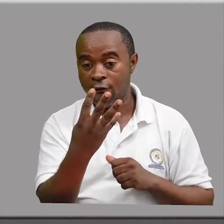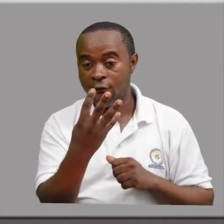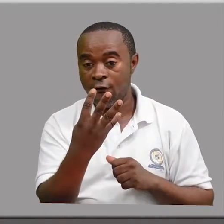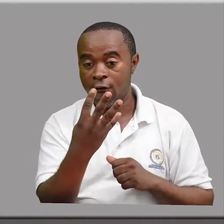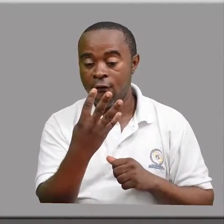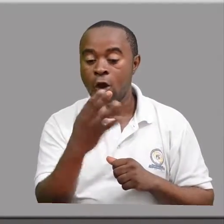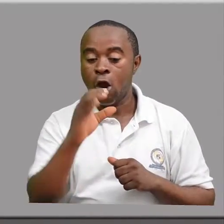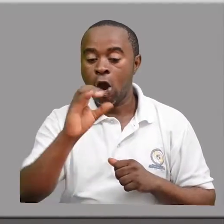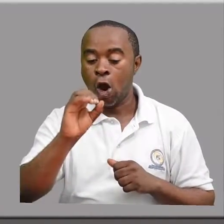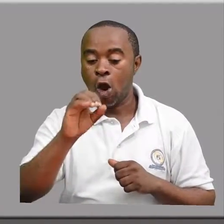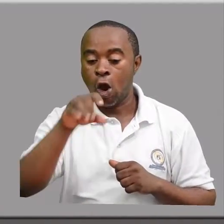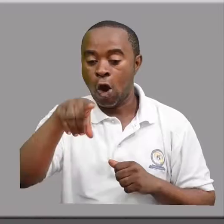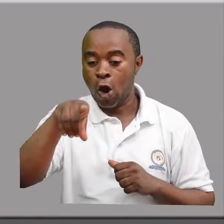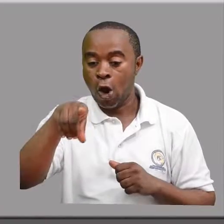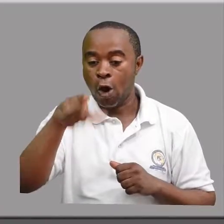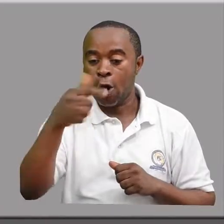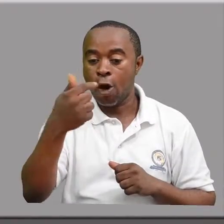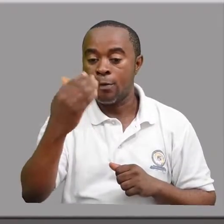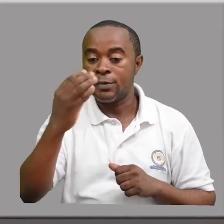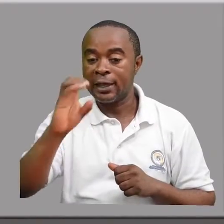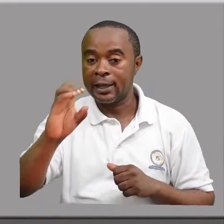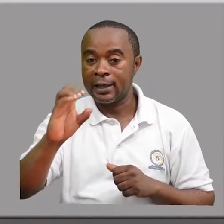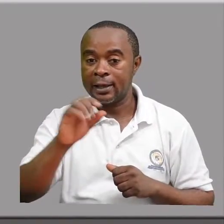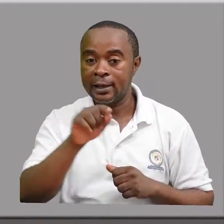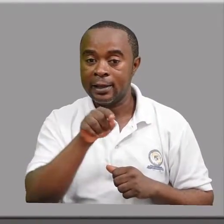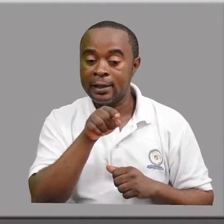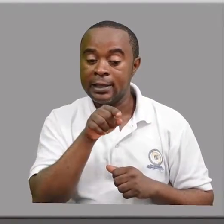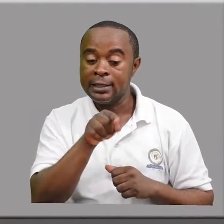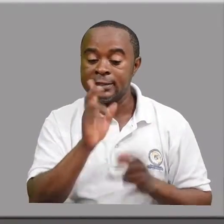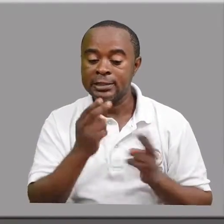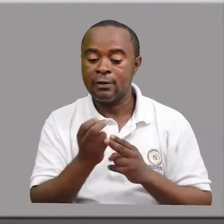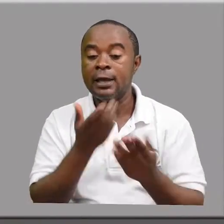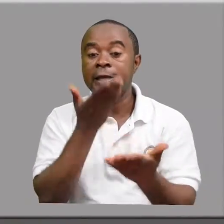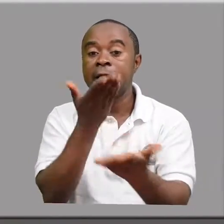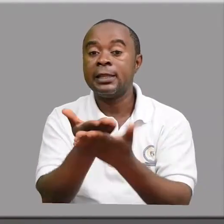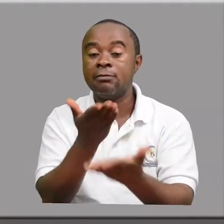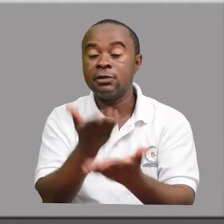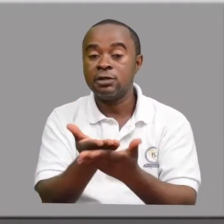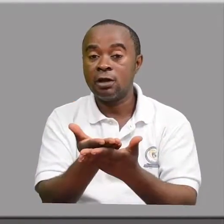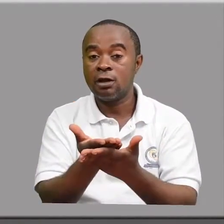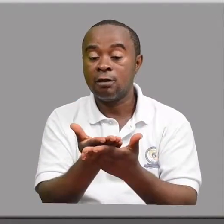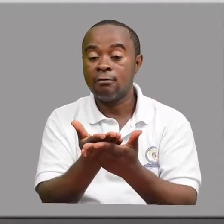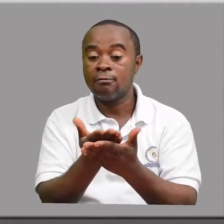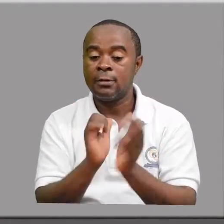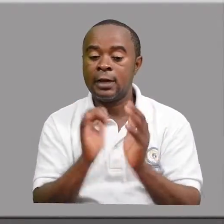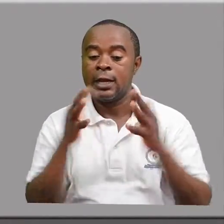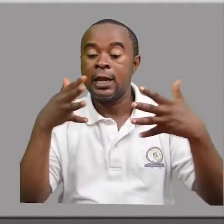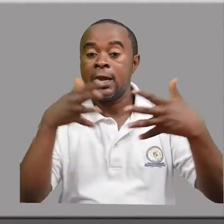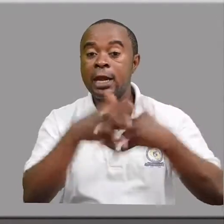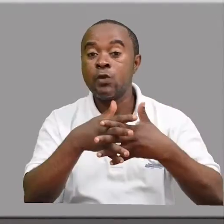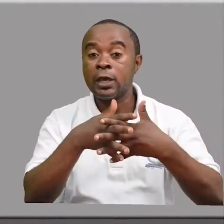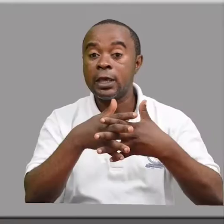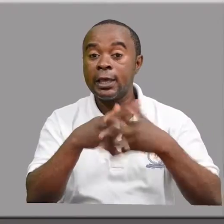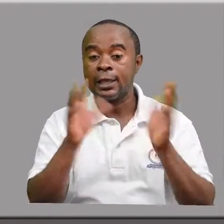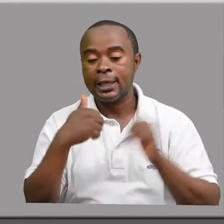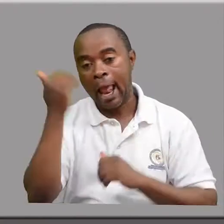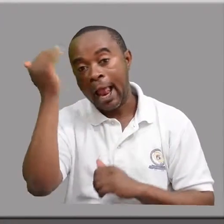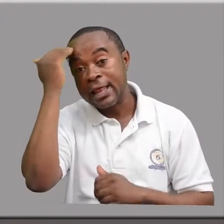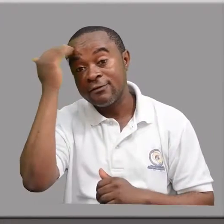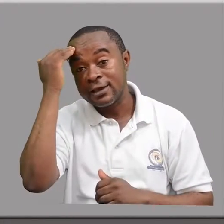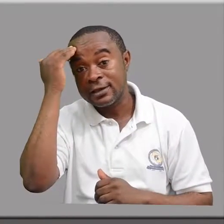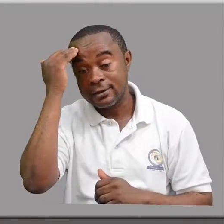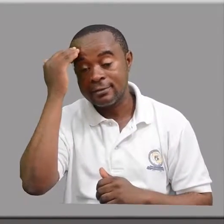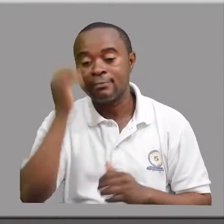the first octet represent the network identification. and the remaining